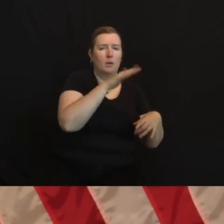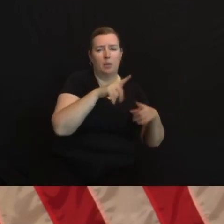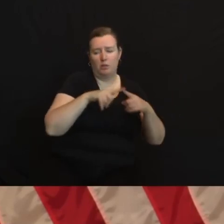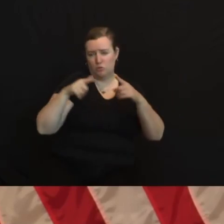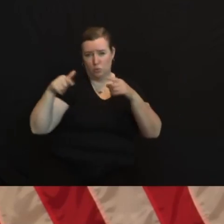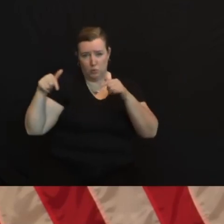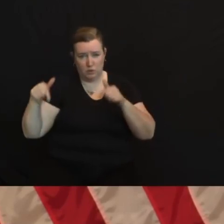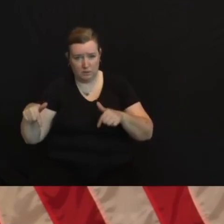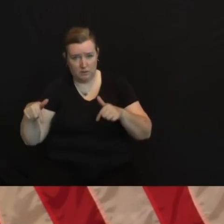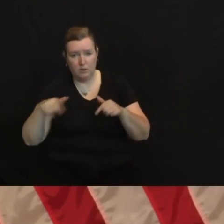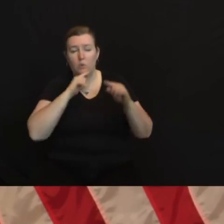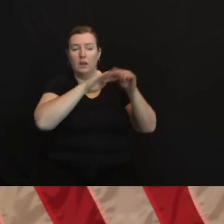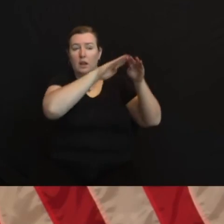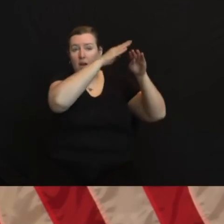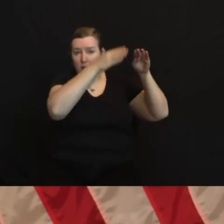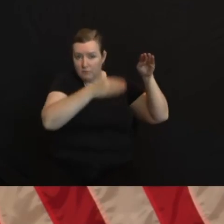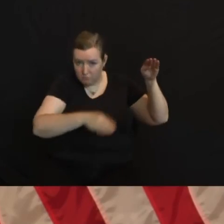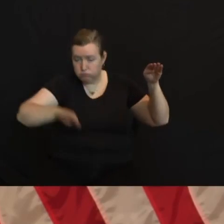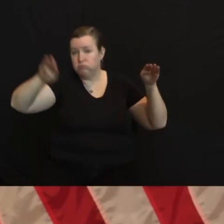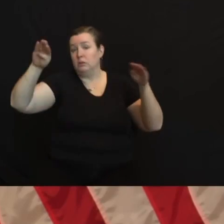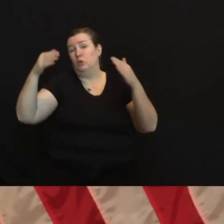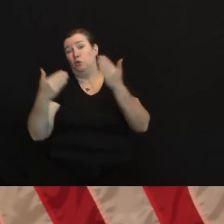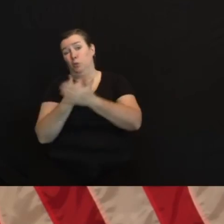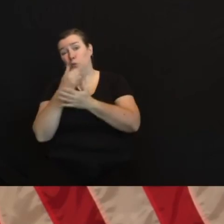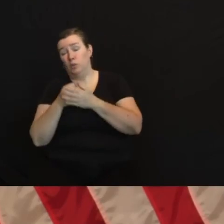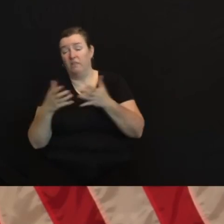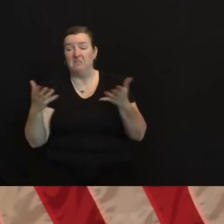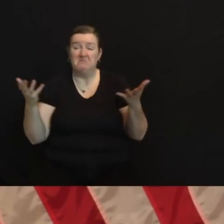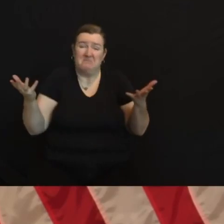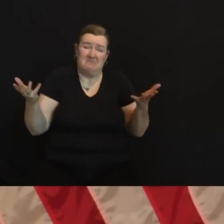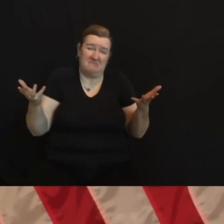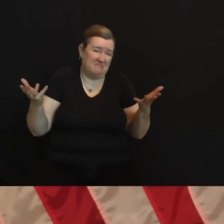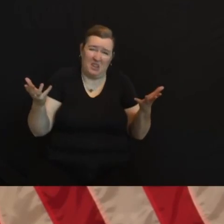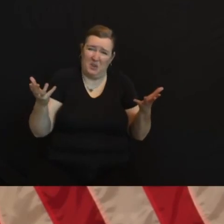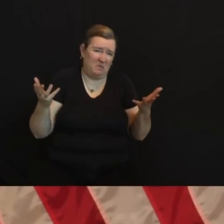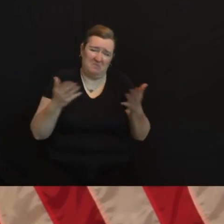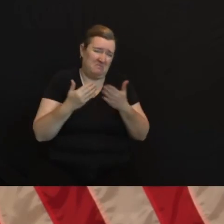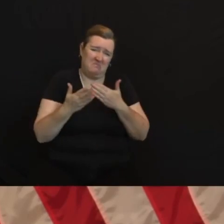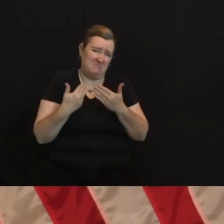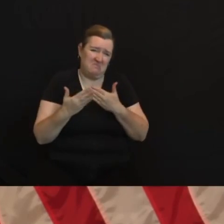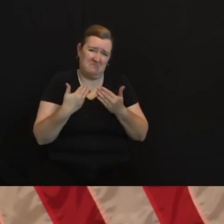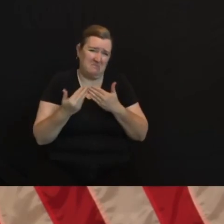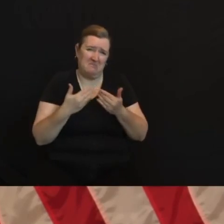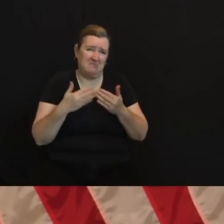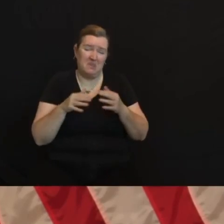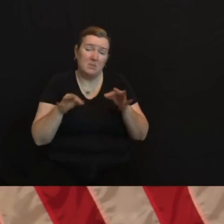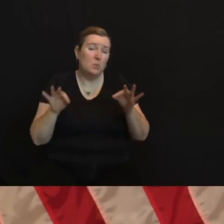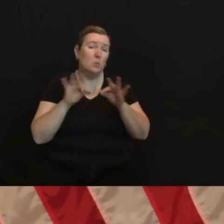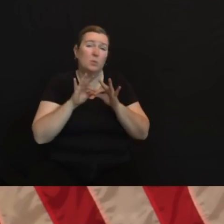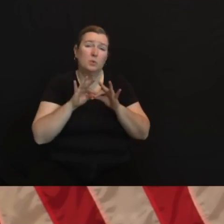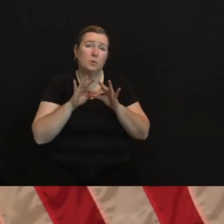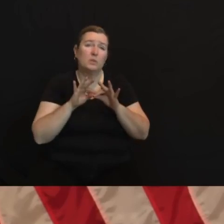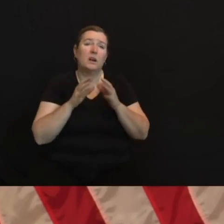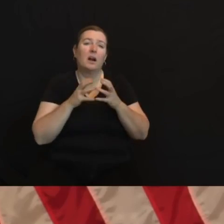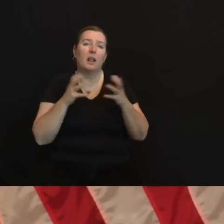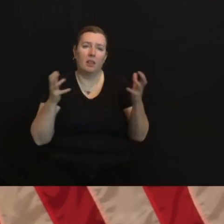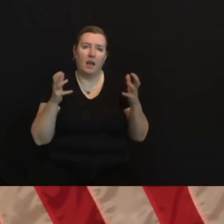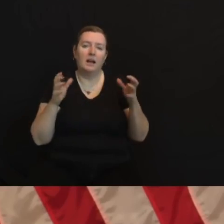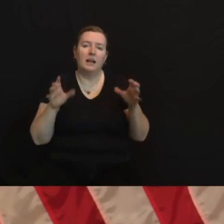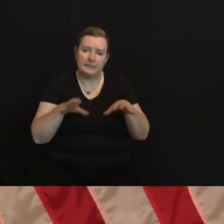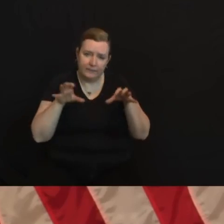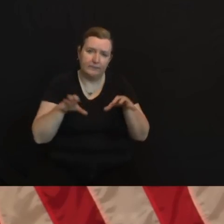of a new wave, so to speak. The fact is that we've got a lot of activity going on right now, and that we have to. What's